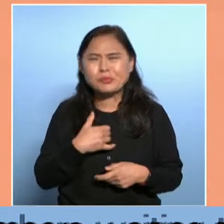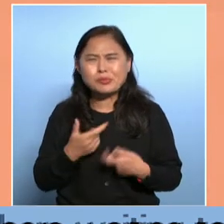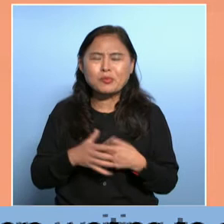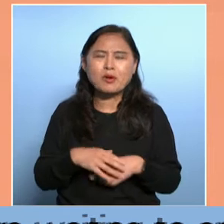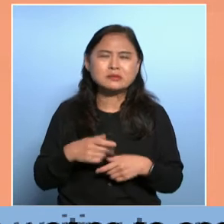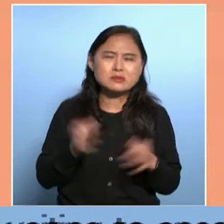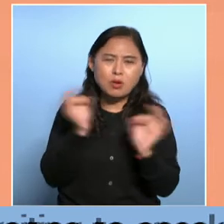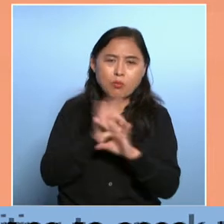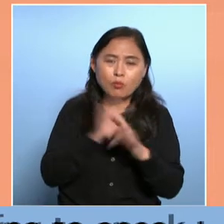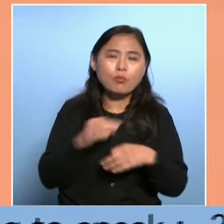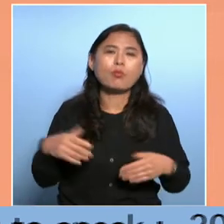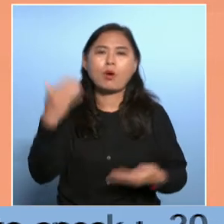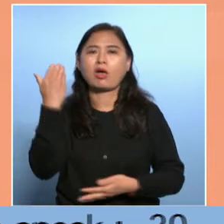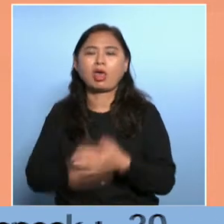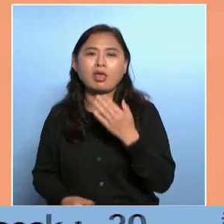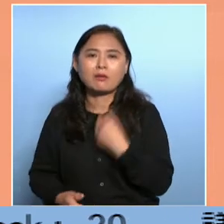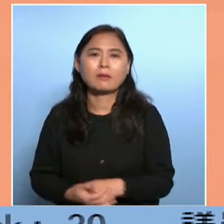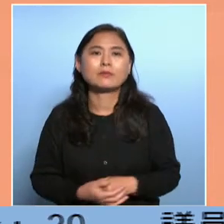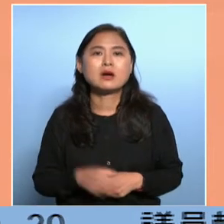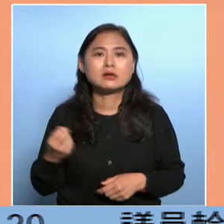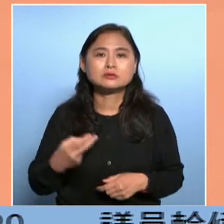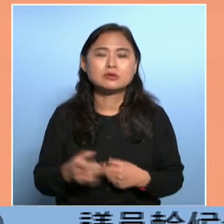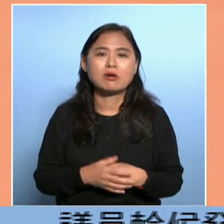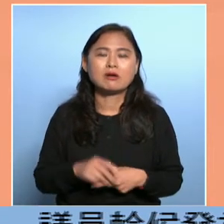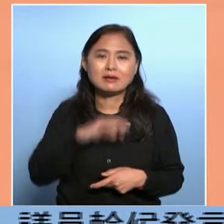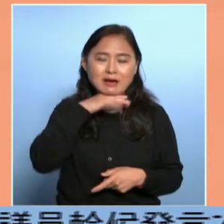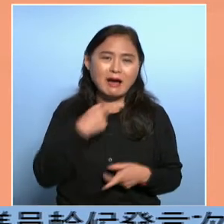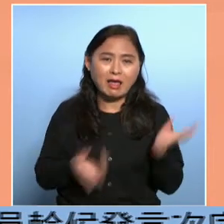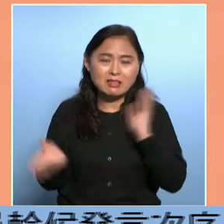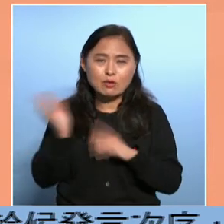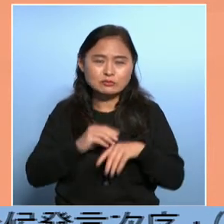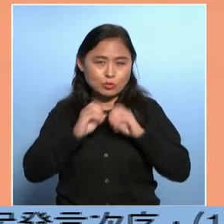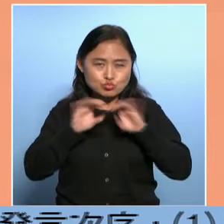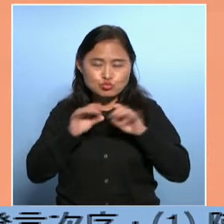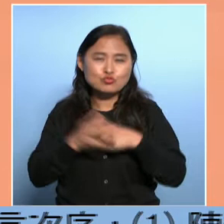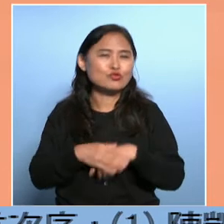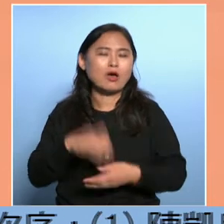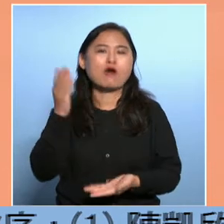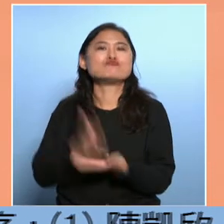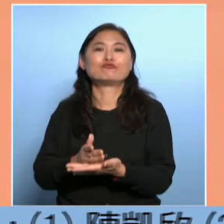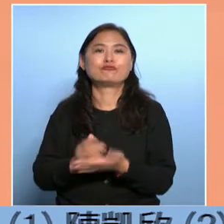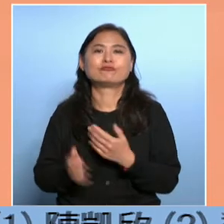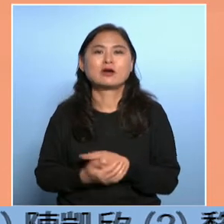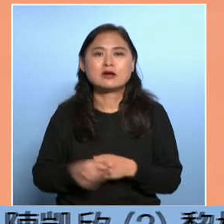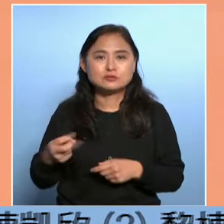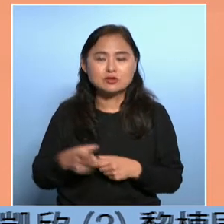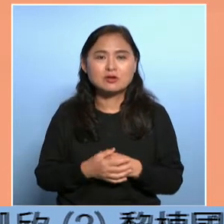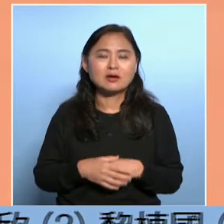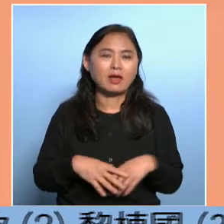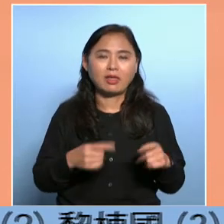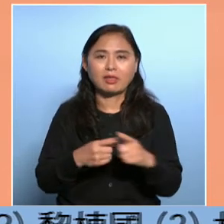should offer clearer information of this kind, so as to prevent the spread